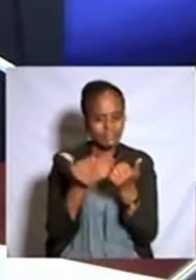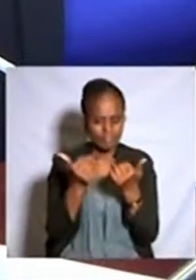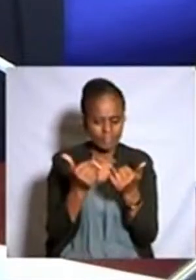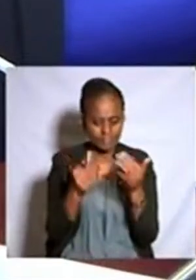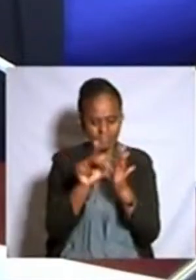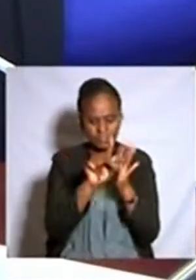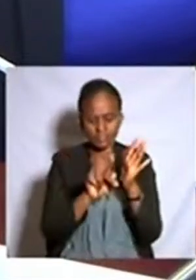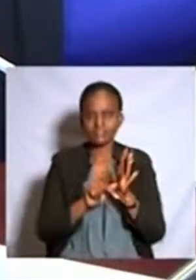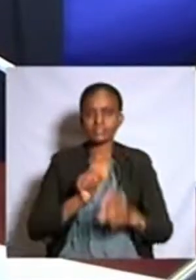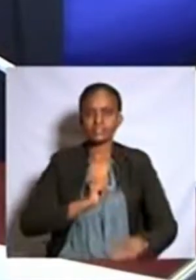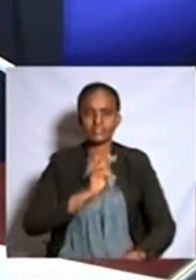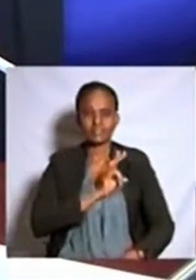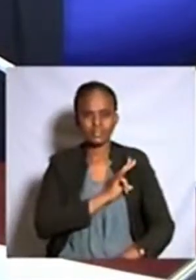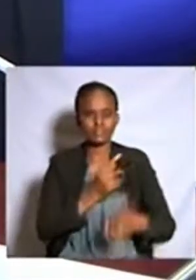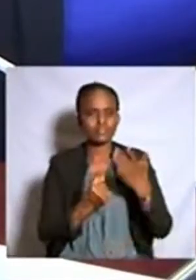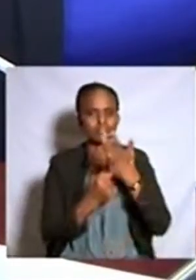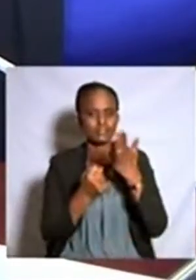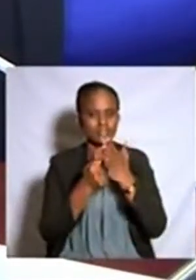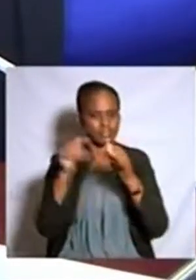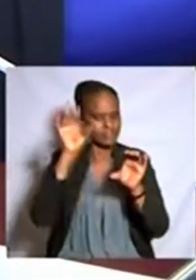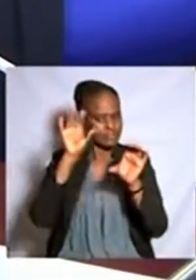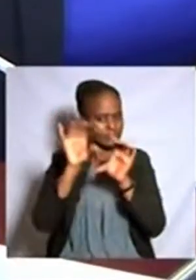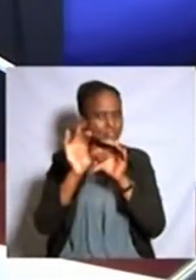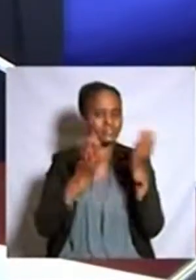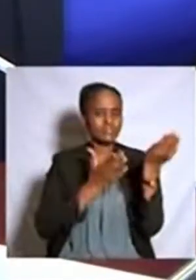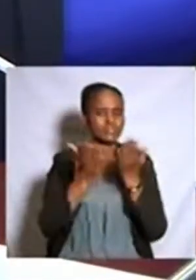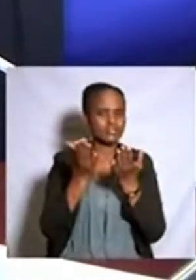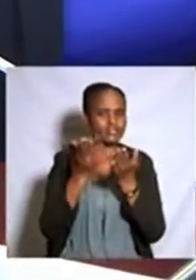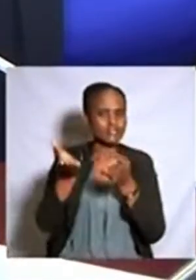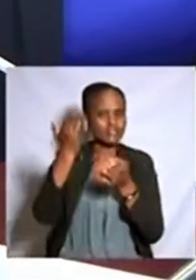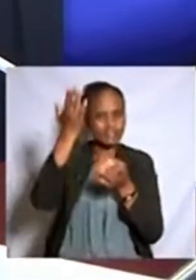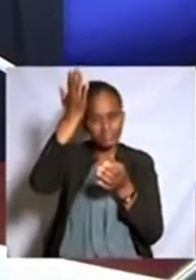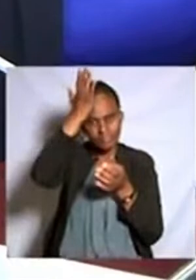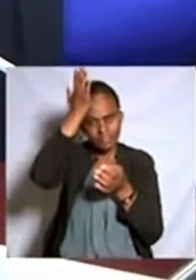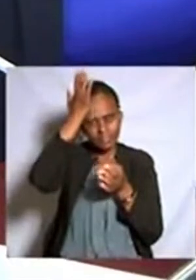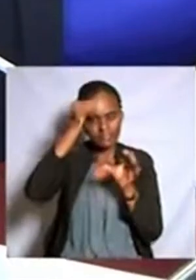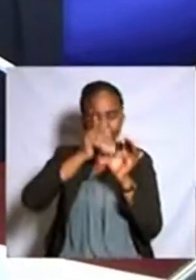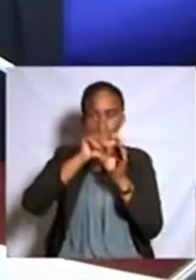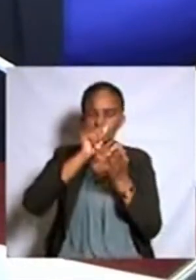of staff terms and condition of service updated in April